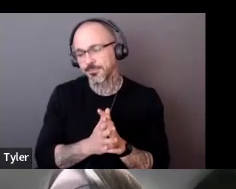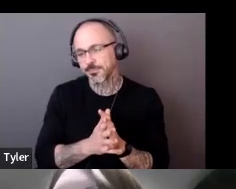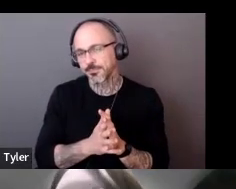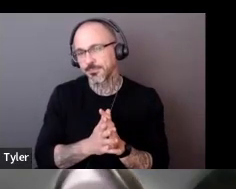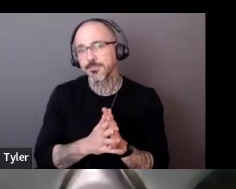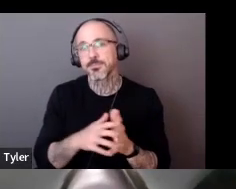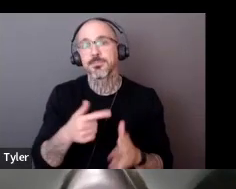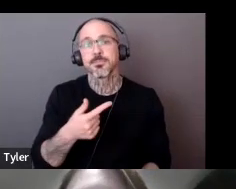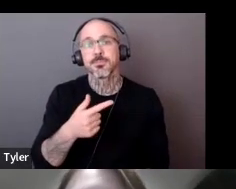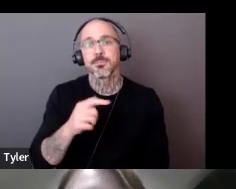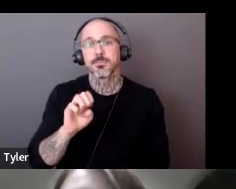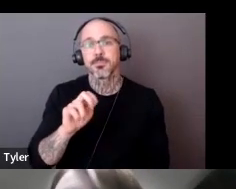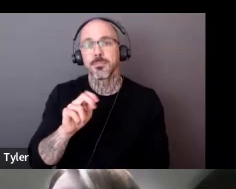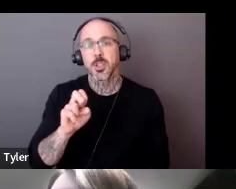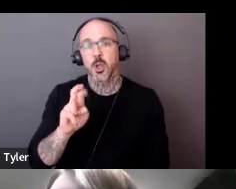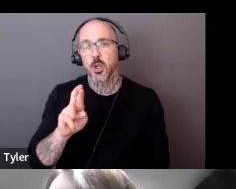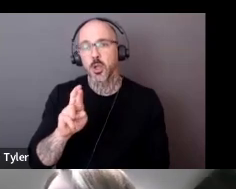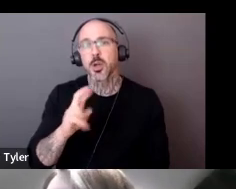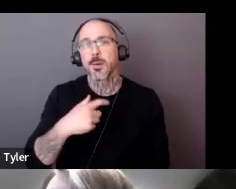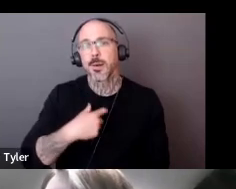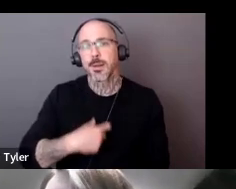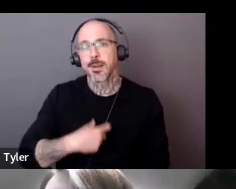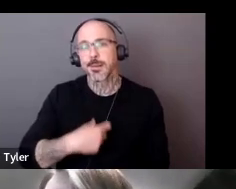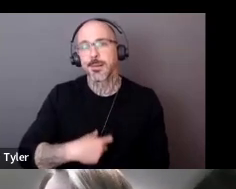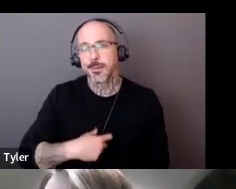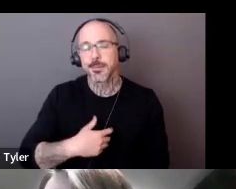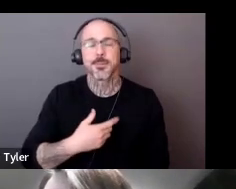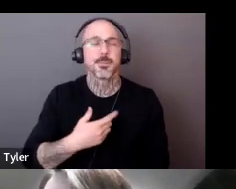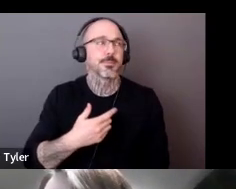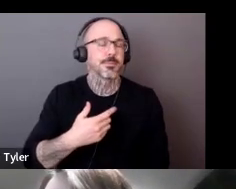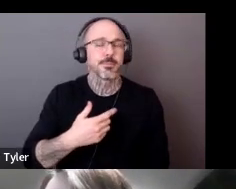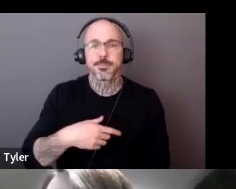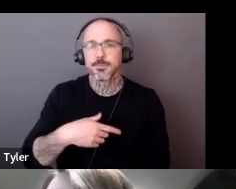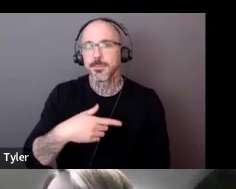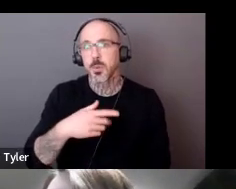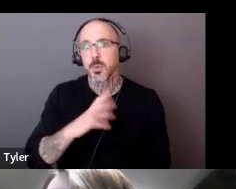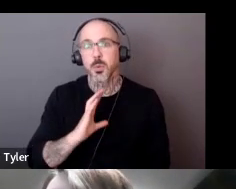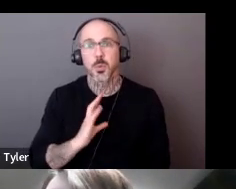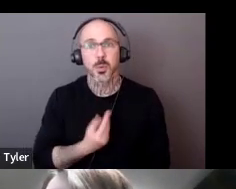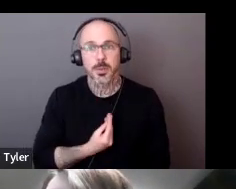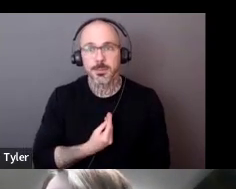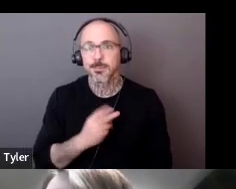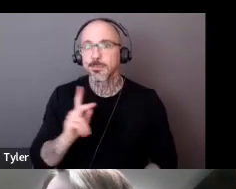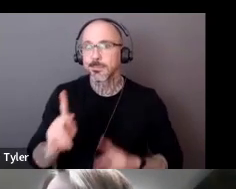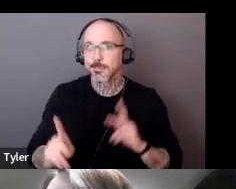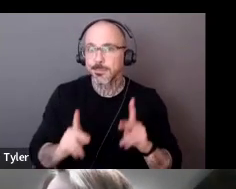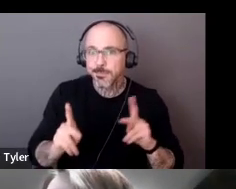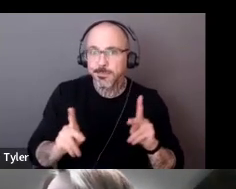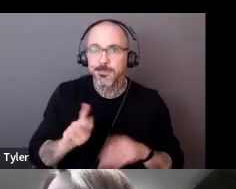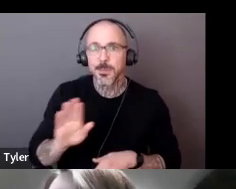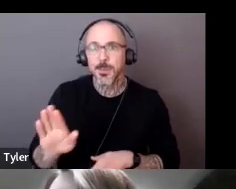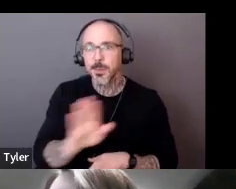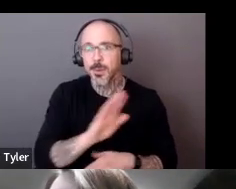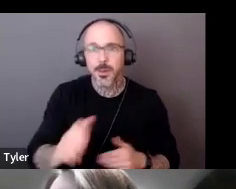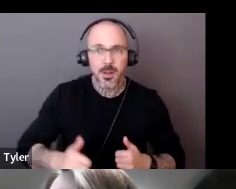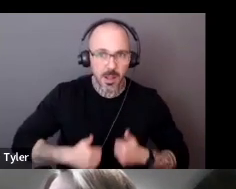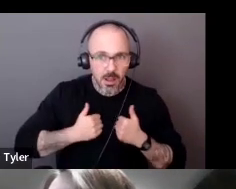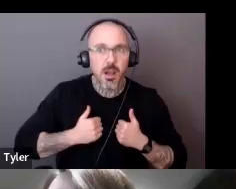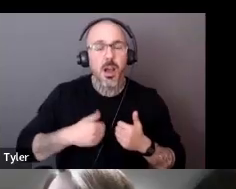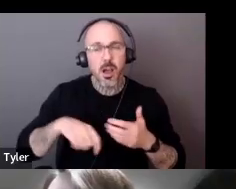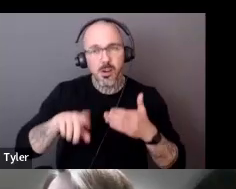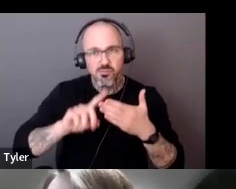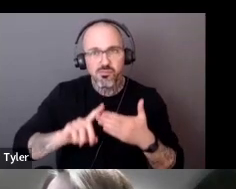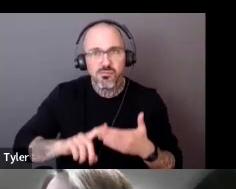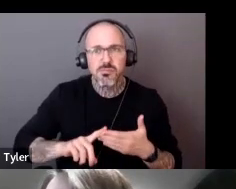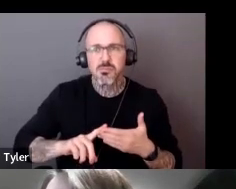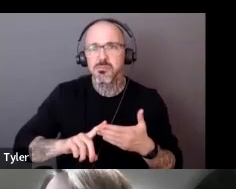gender identity and the lives of transgendered individuals who may